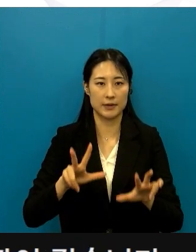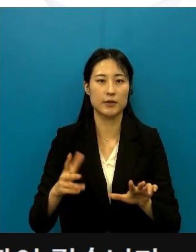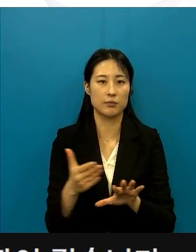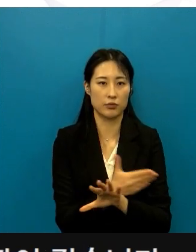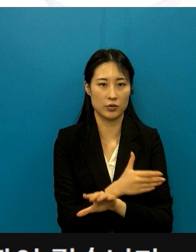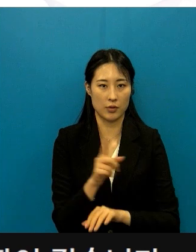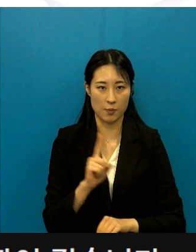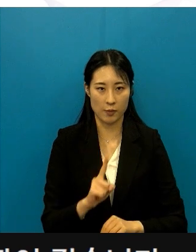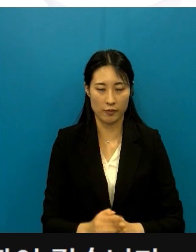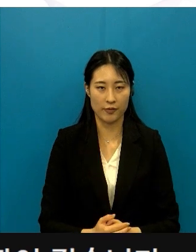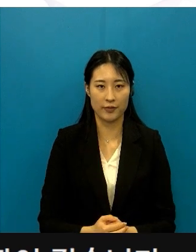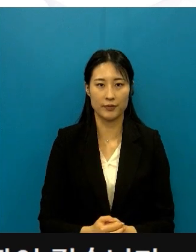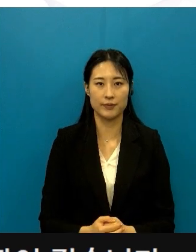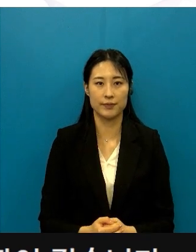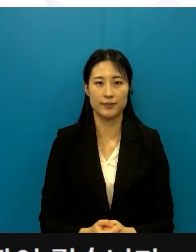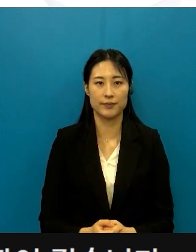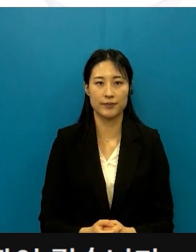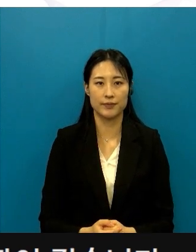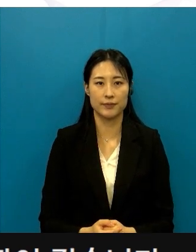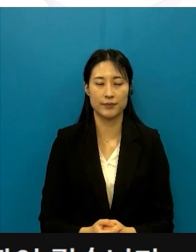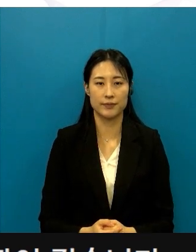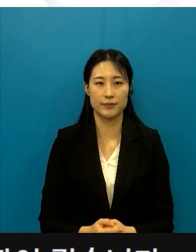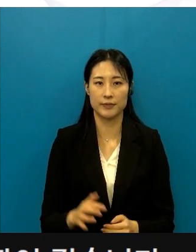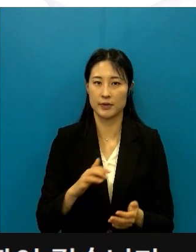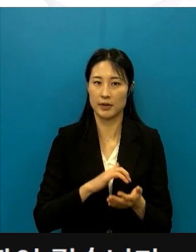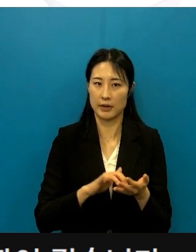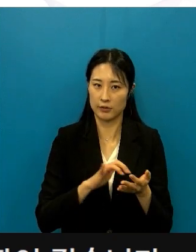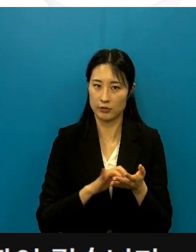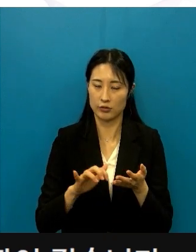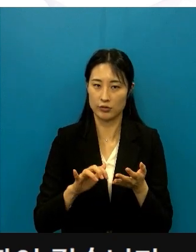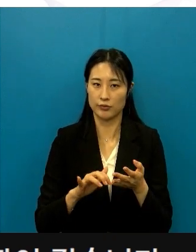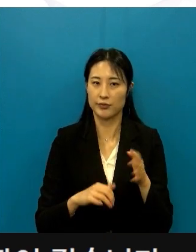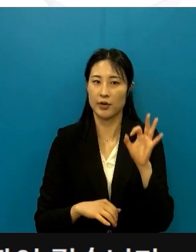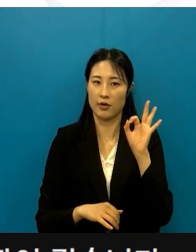major objections and to